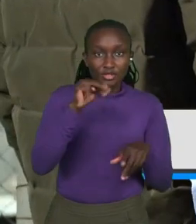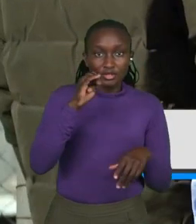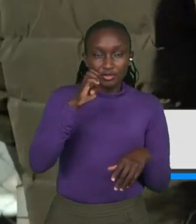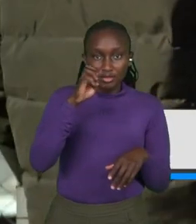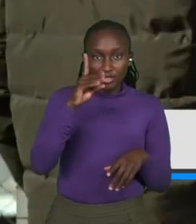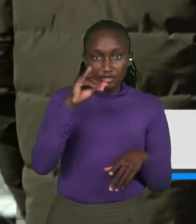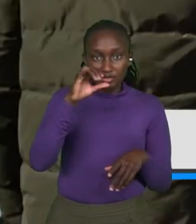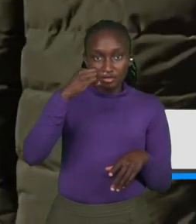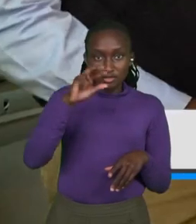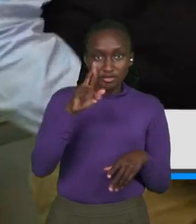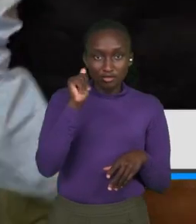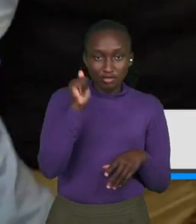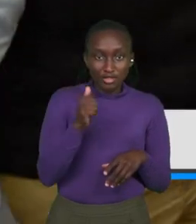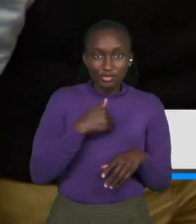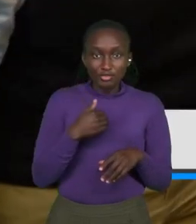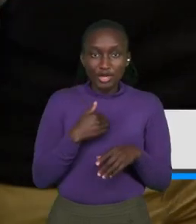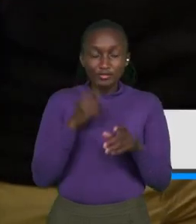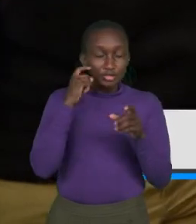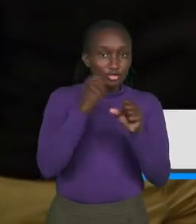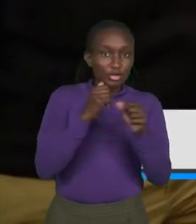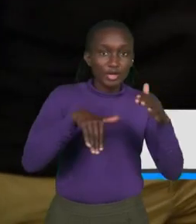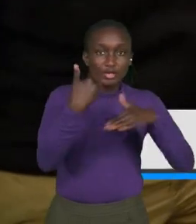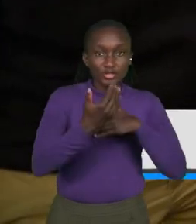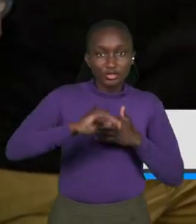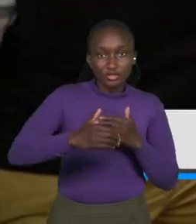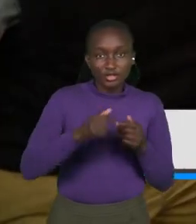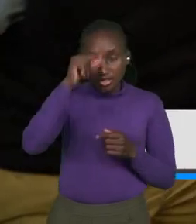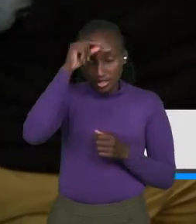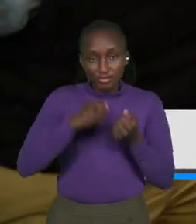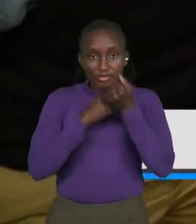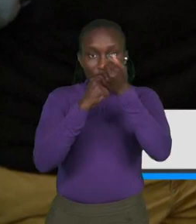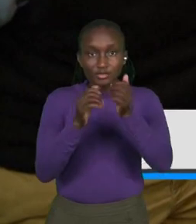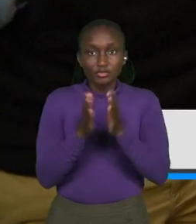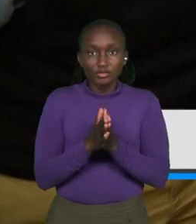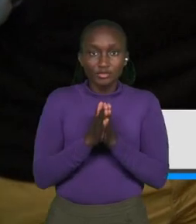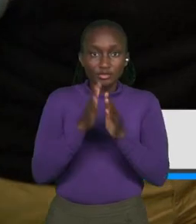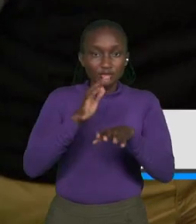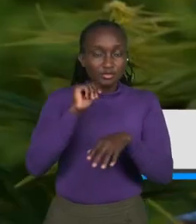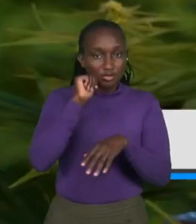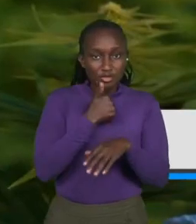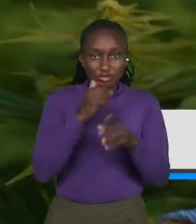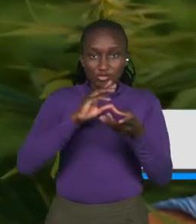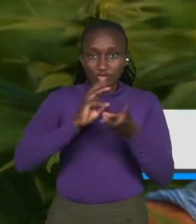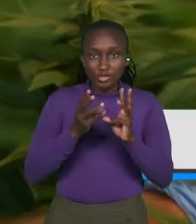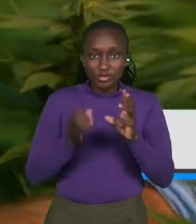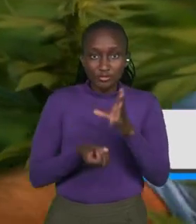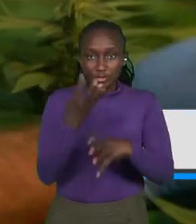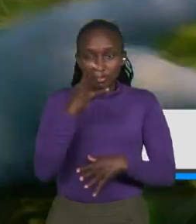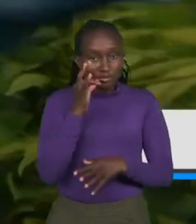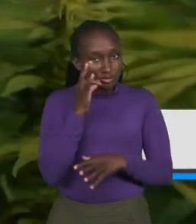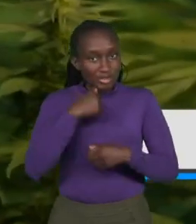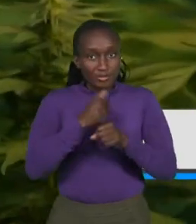up shop just outside the capital, Maseru. Government support and great weather for growing weed makes the mountain